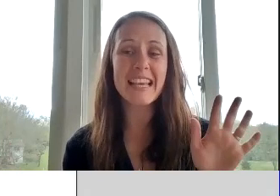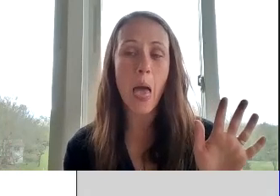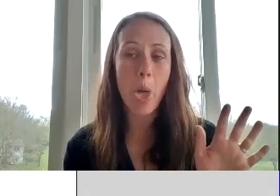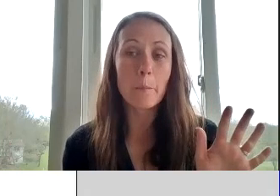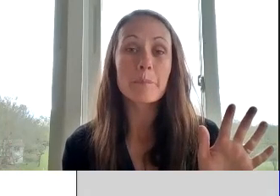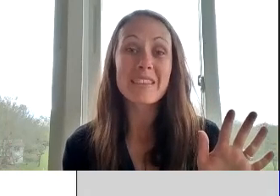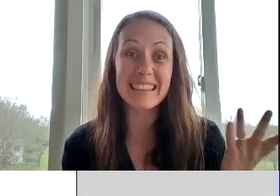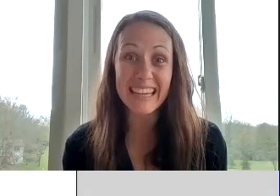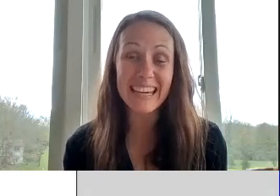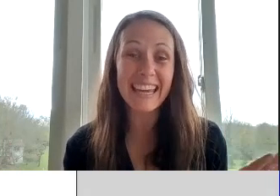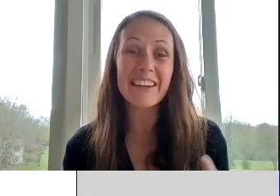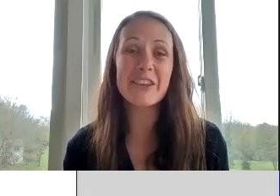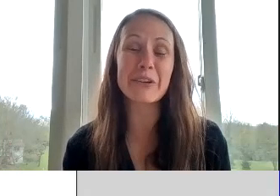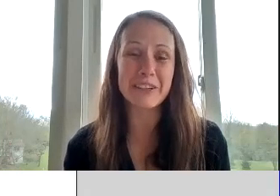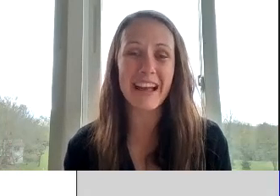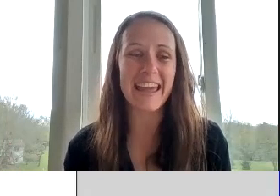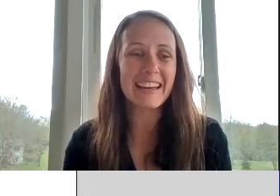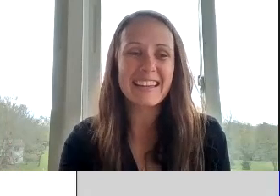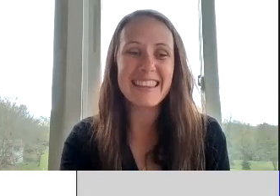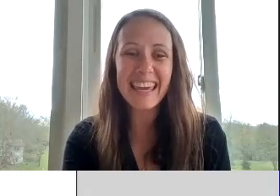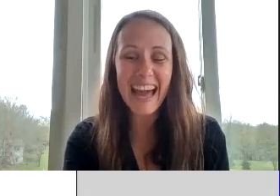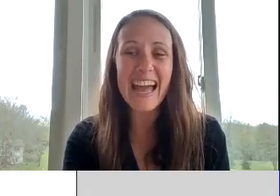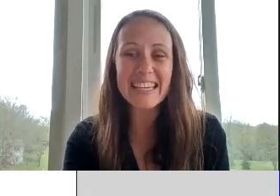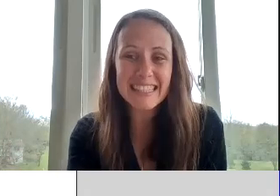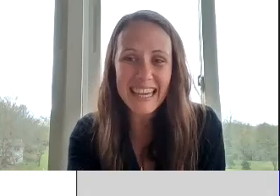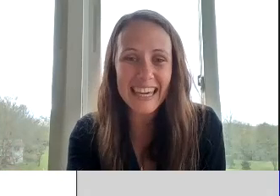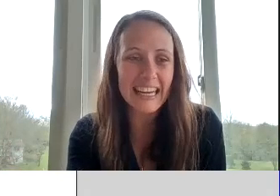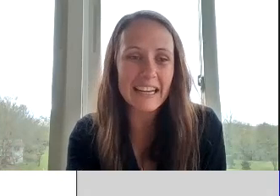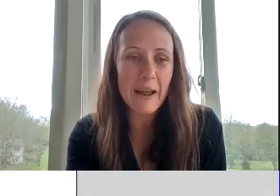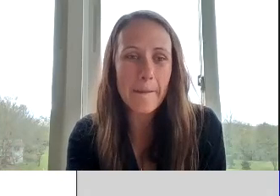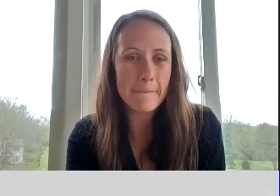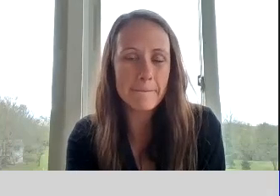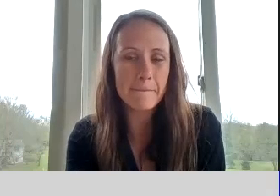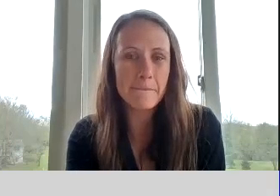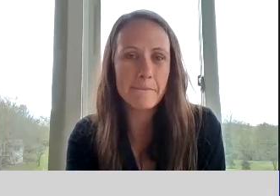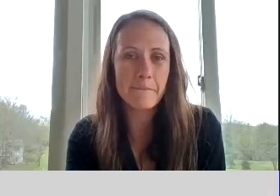If you said licking, you are right. The cat is licking.